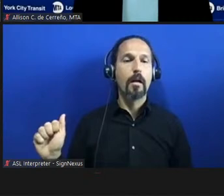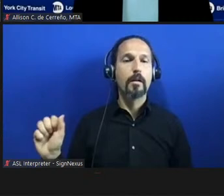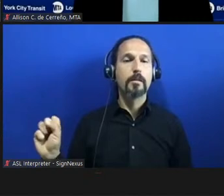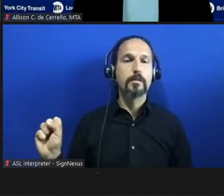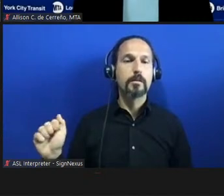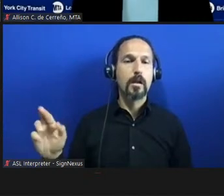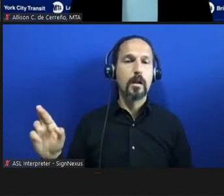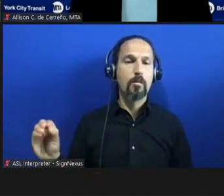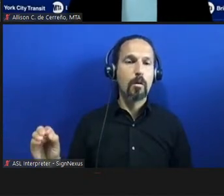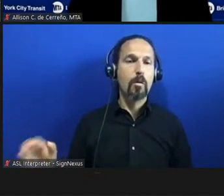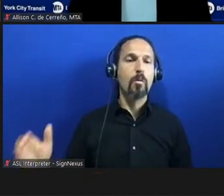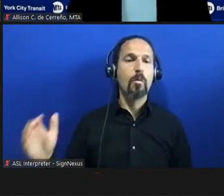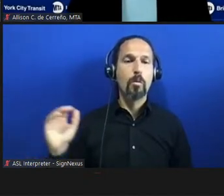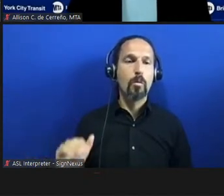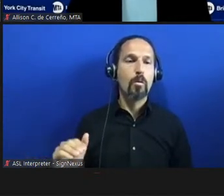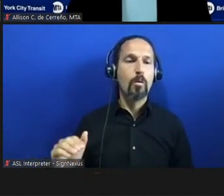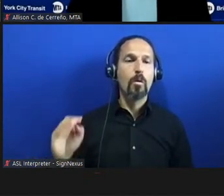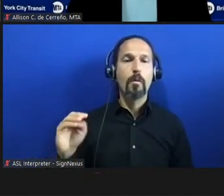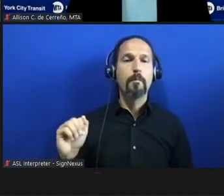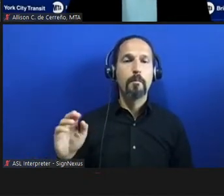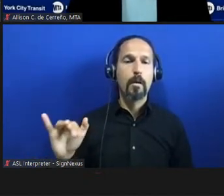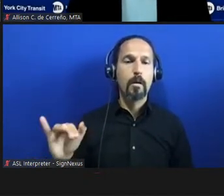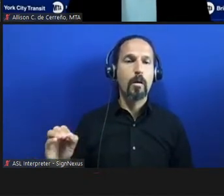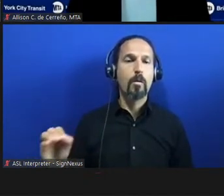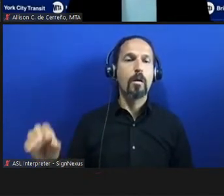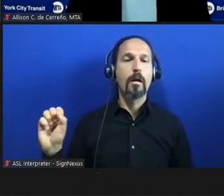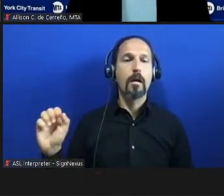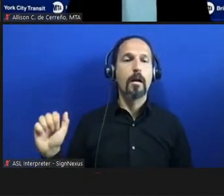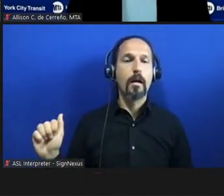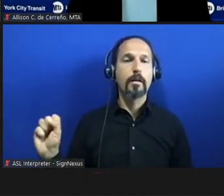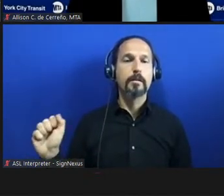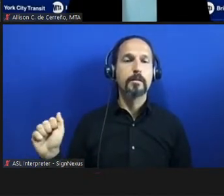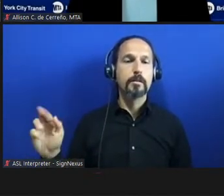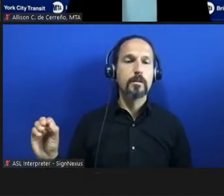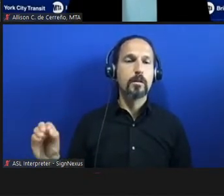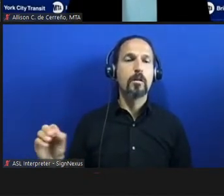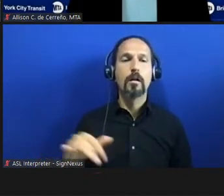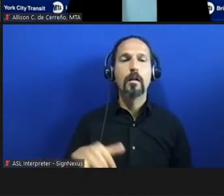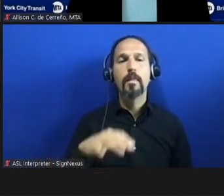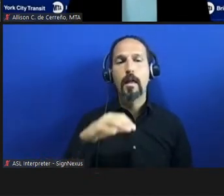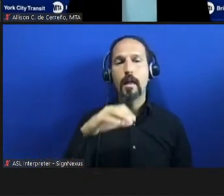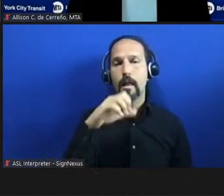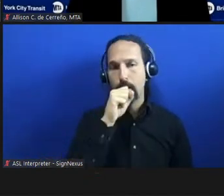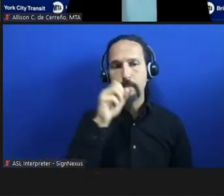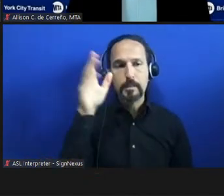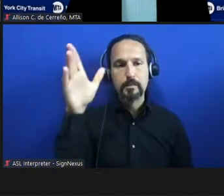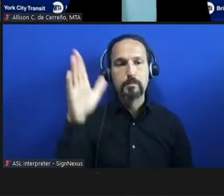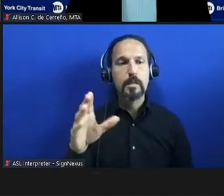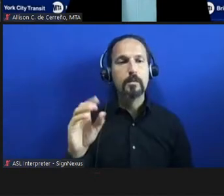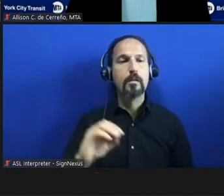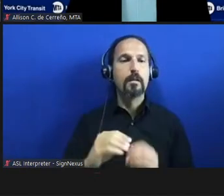our next speaker is Mario asaro fought by Anonymous speaker one